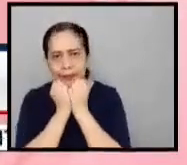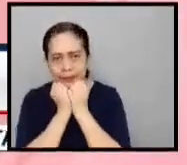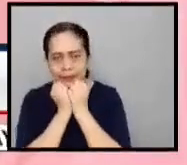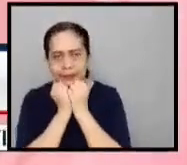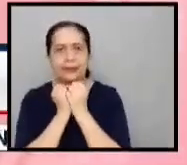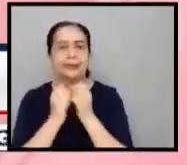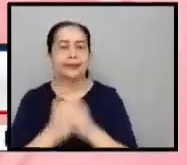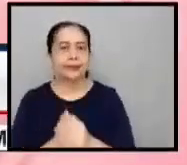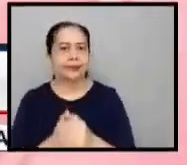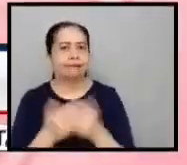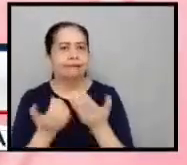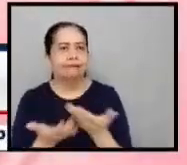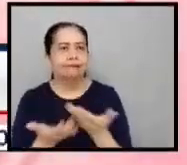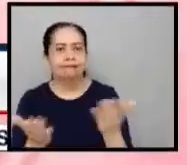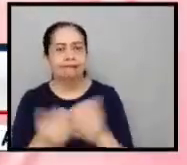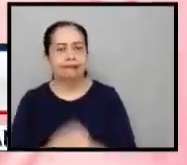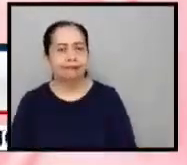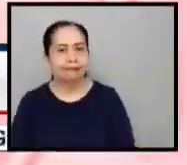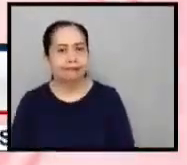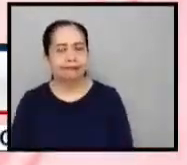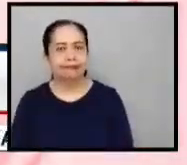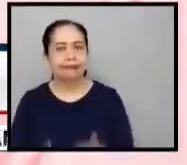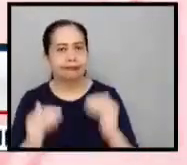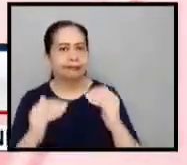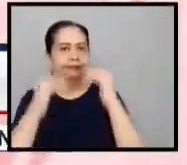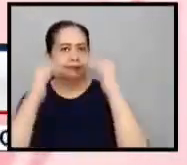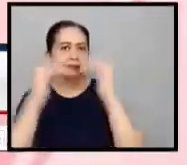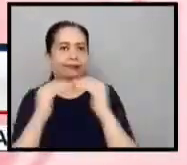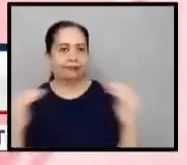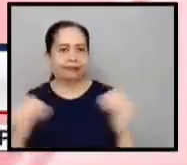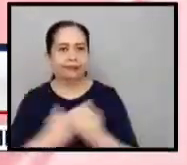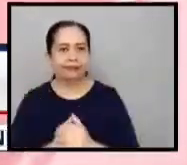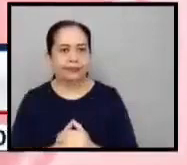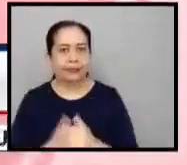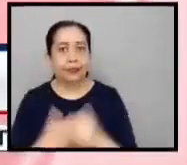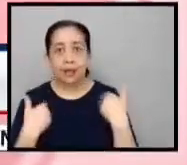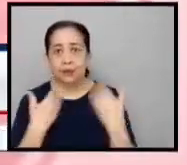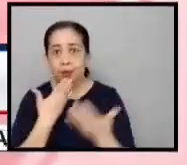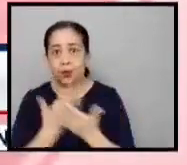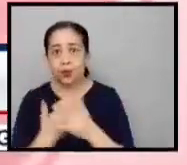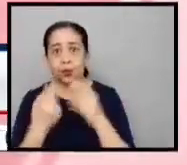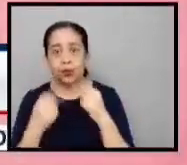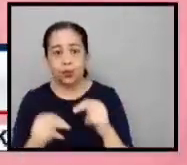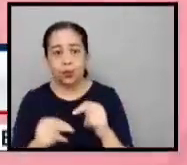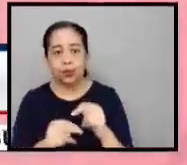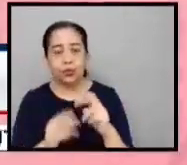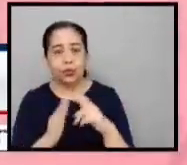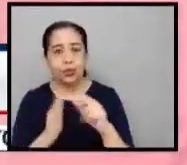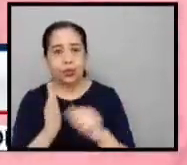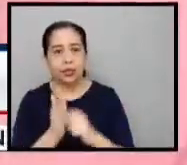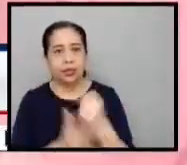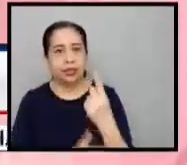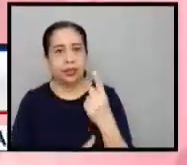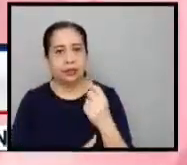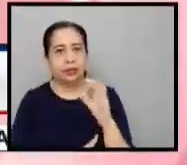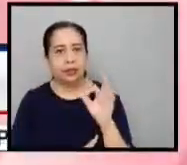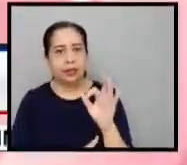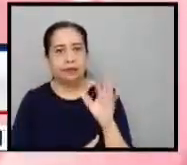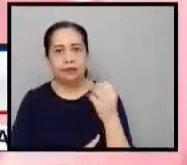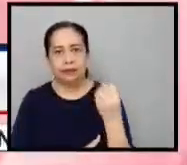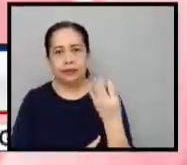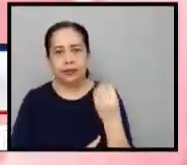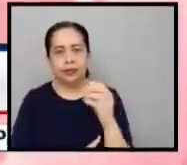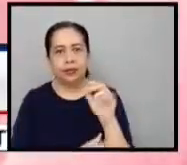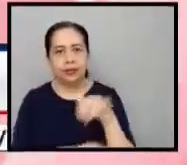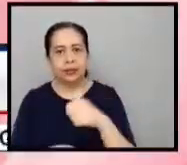the advanced levels. Ano po? Ngayon, we have good news po. RA 11915 designates